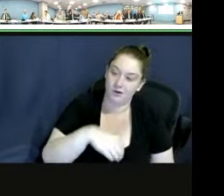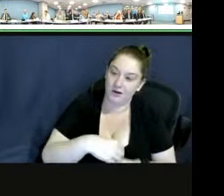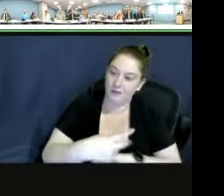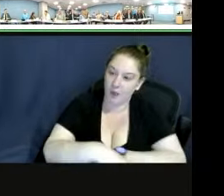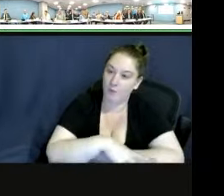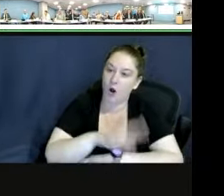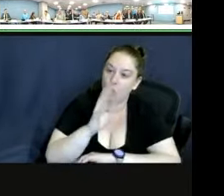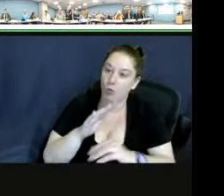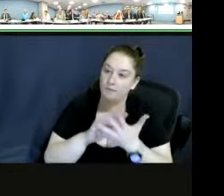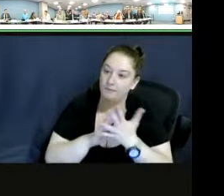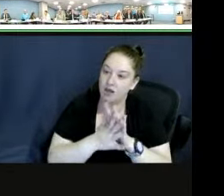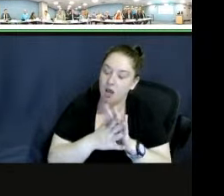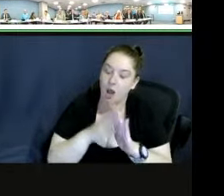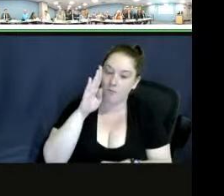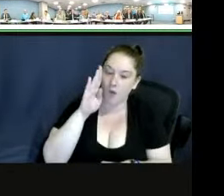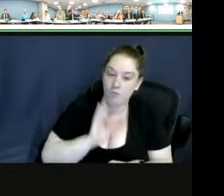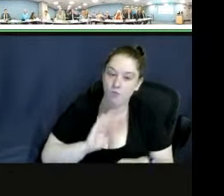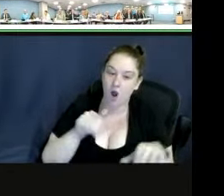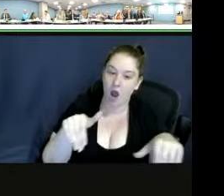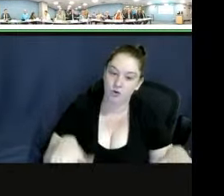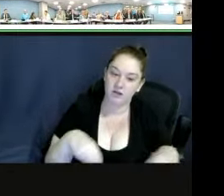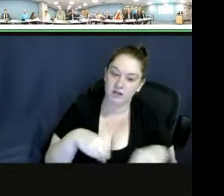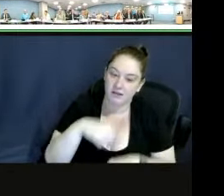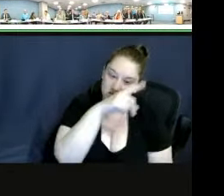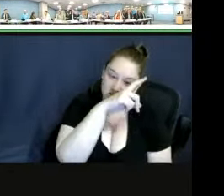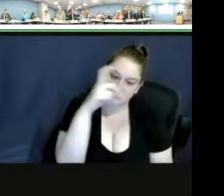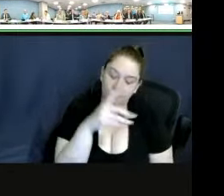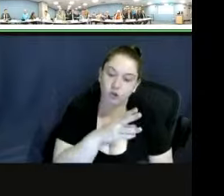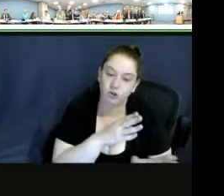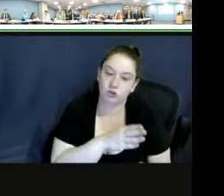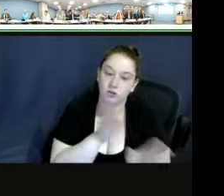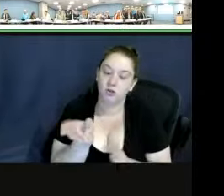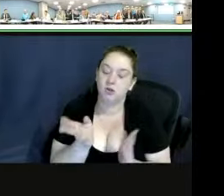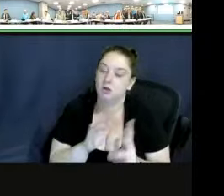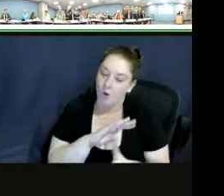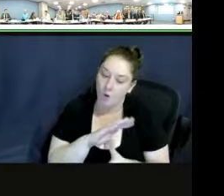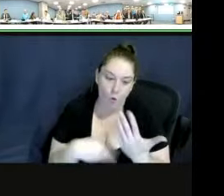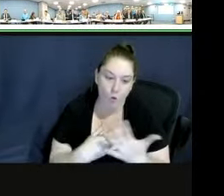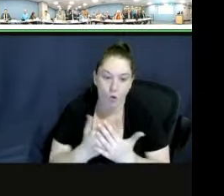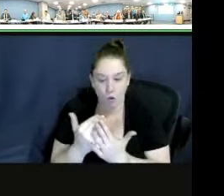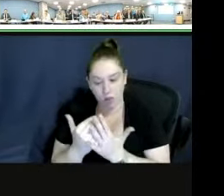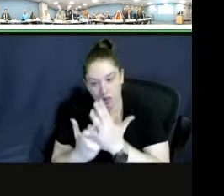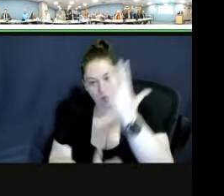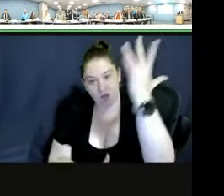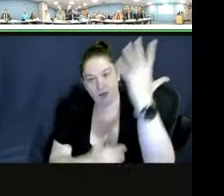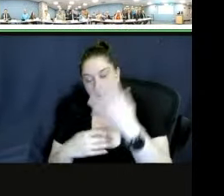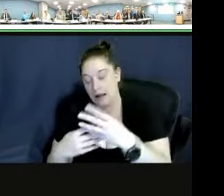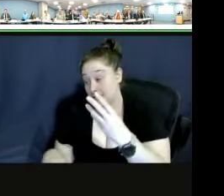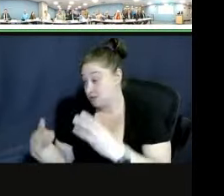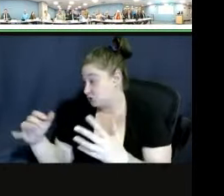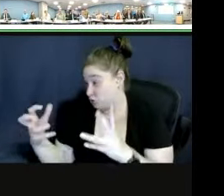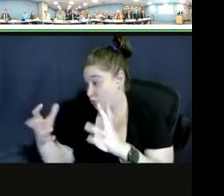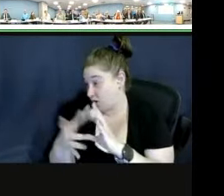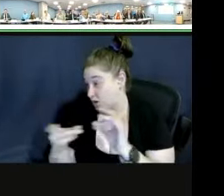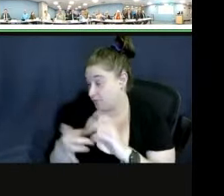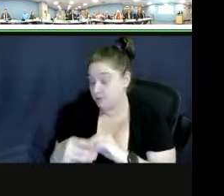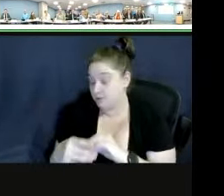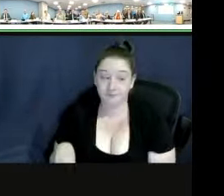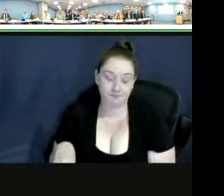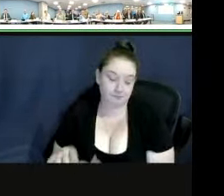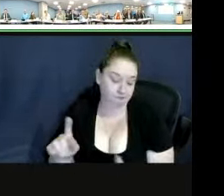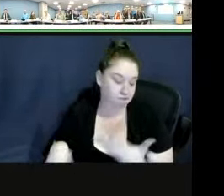and dormant in the summertime, as well as a whole other list. Scott, do you want to touch on any of those? Things such